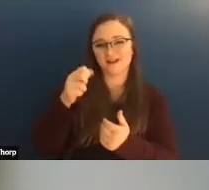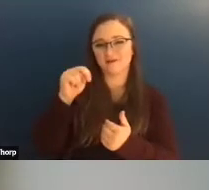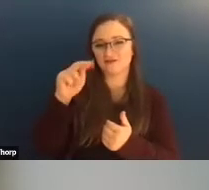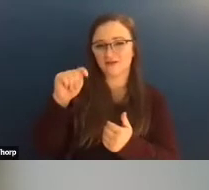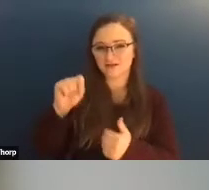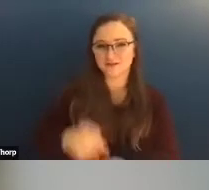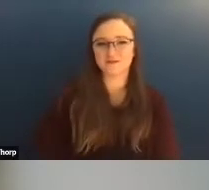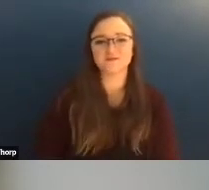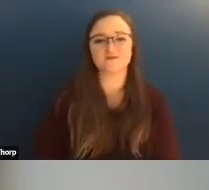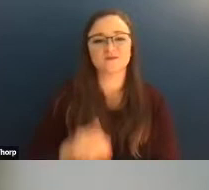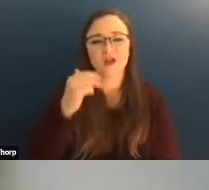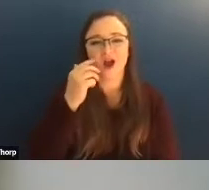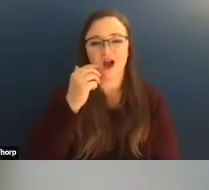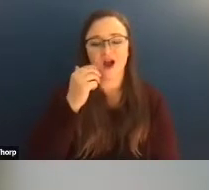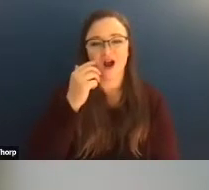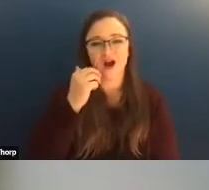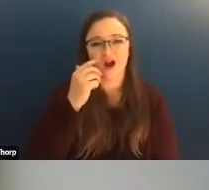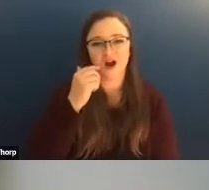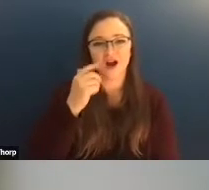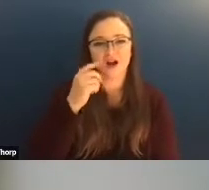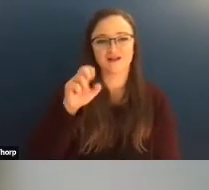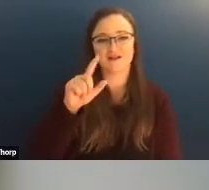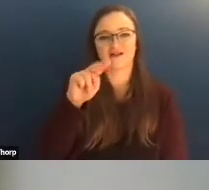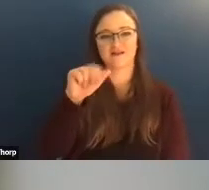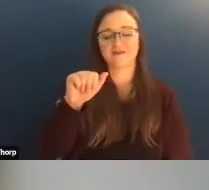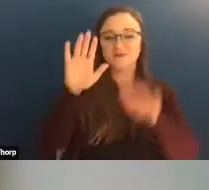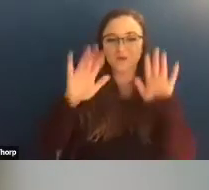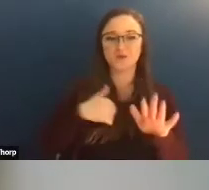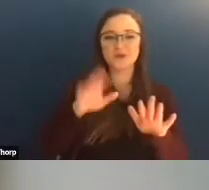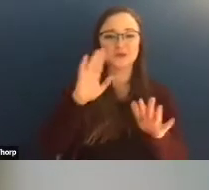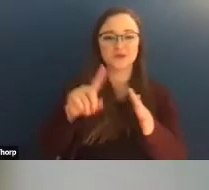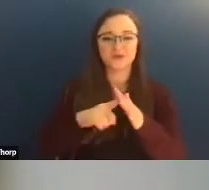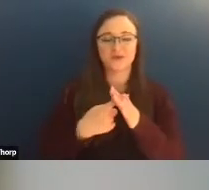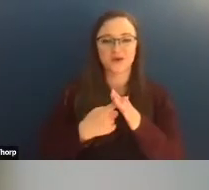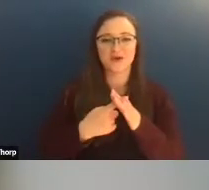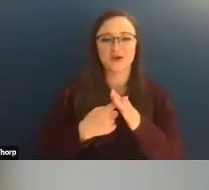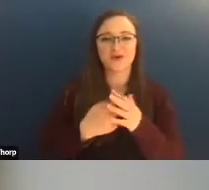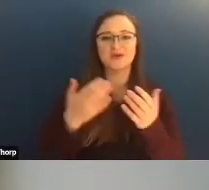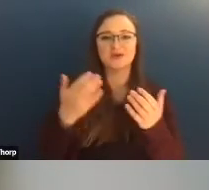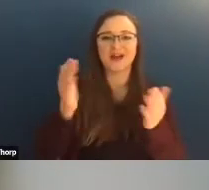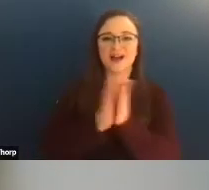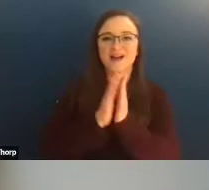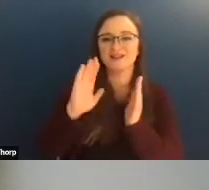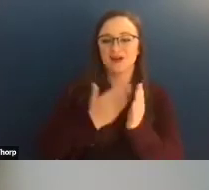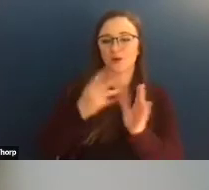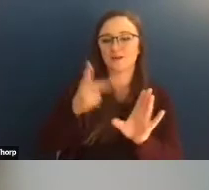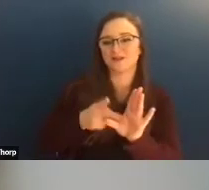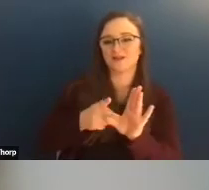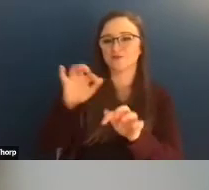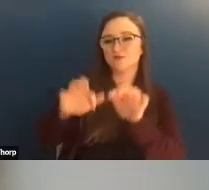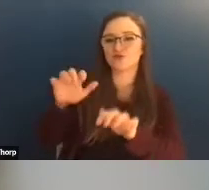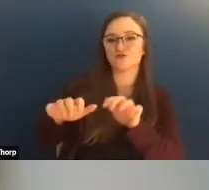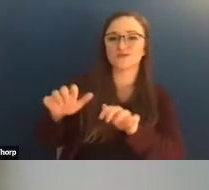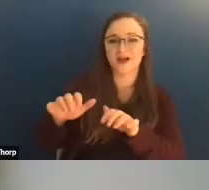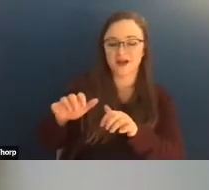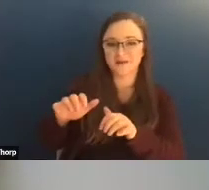Sounds very fantastic. So, we're going to start asking our participants or the audience to type questions in the question and answer box. I